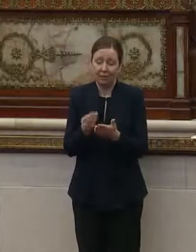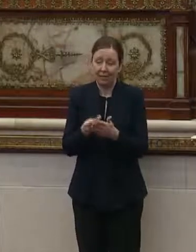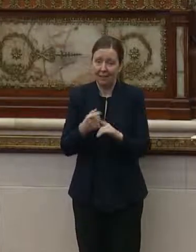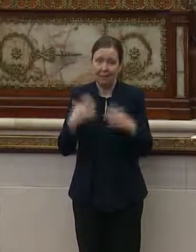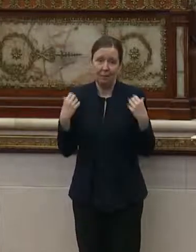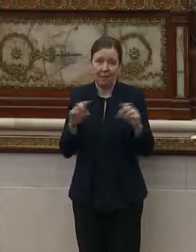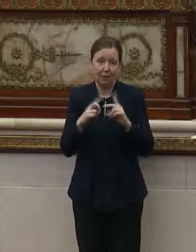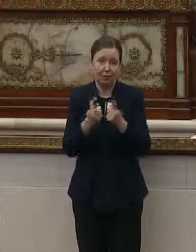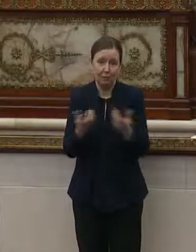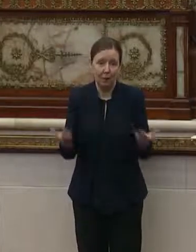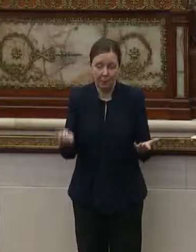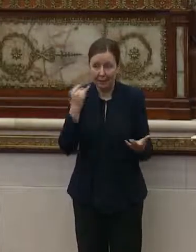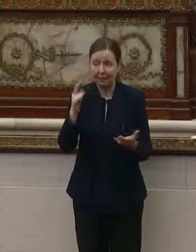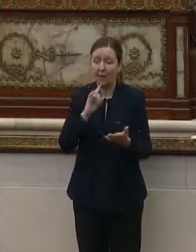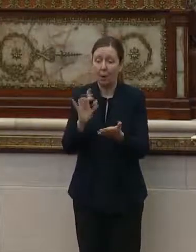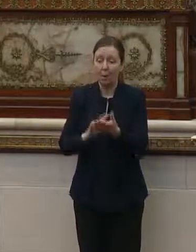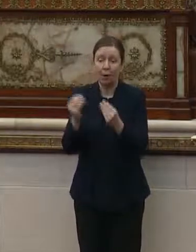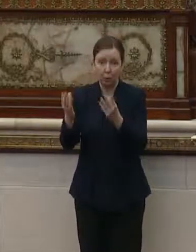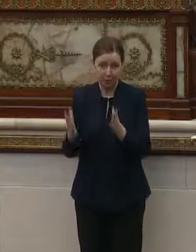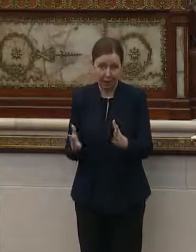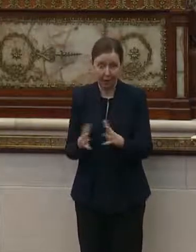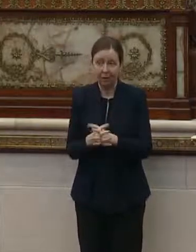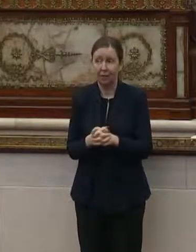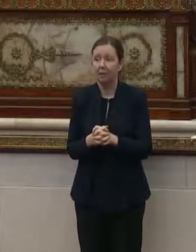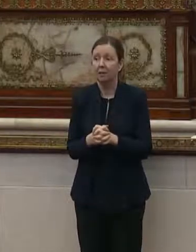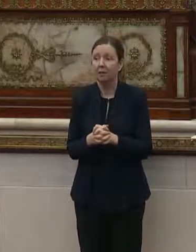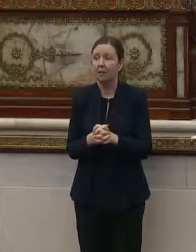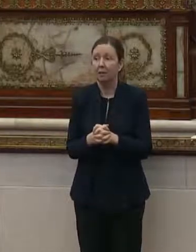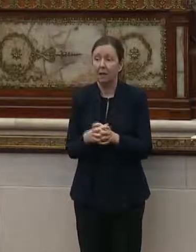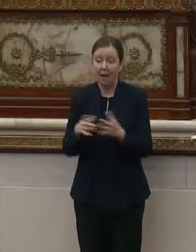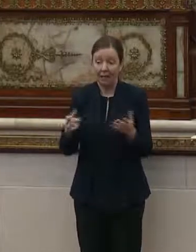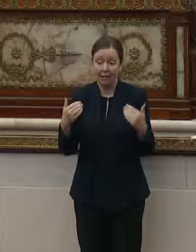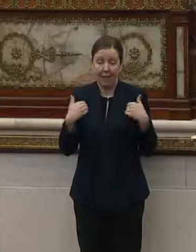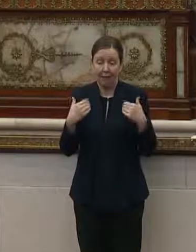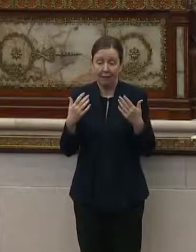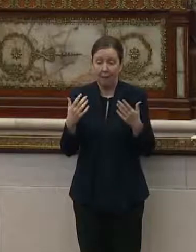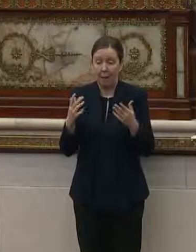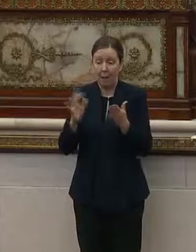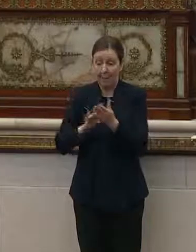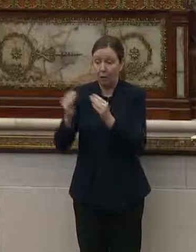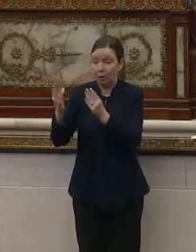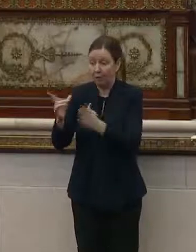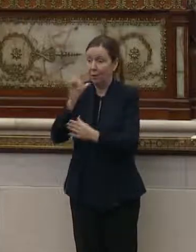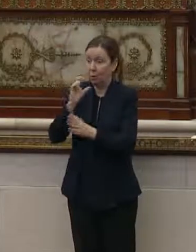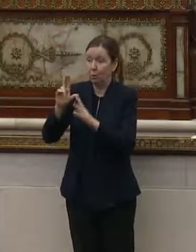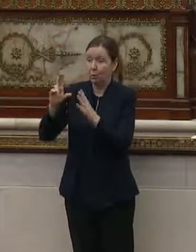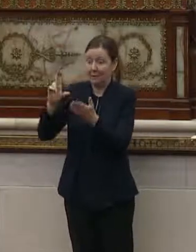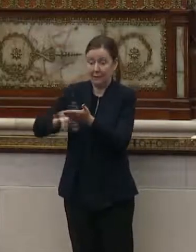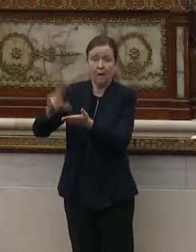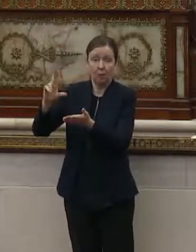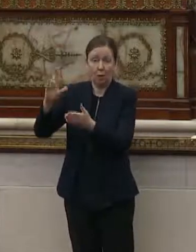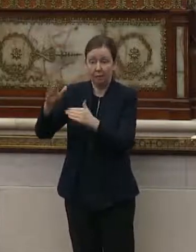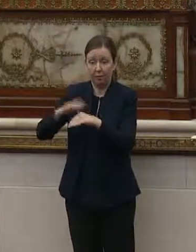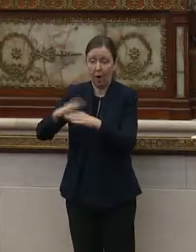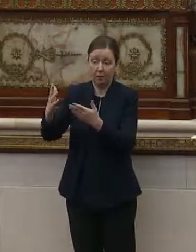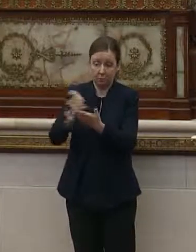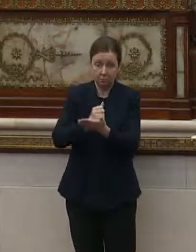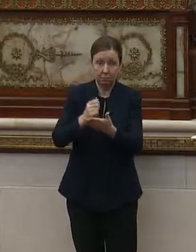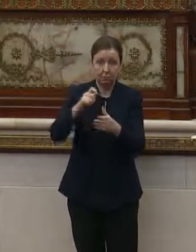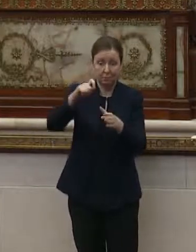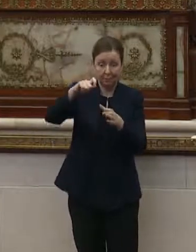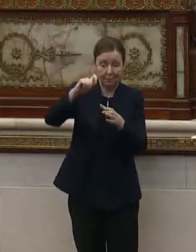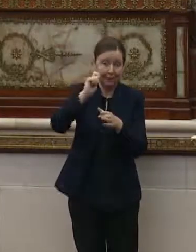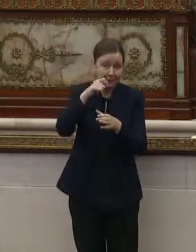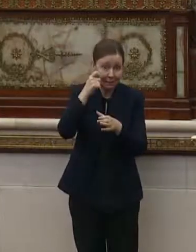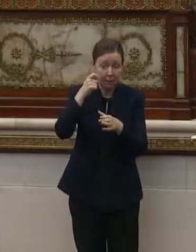department if they are a medical provider, and they have to have a medical provider who signs off on the collection of the sample and sending it off to